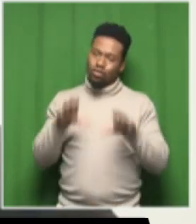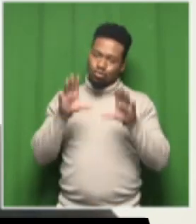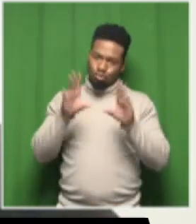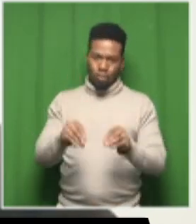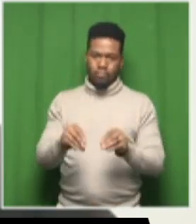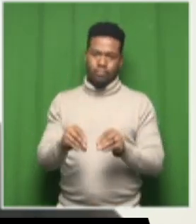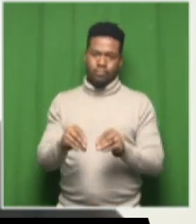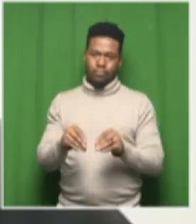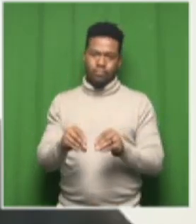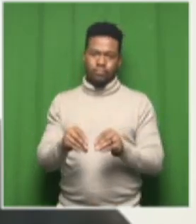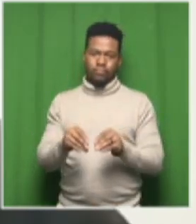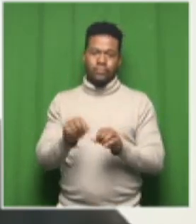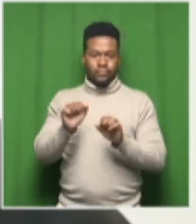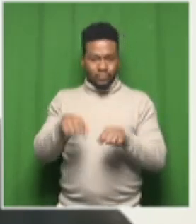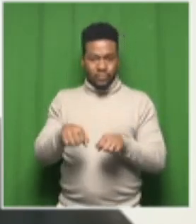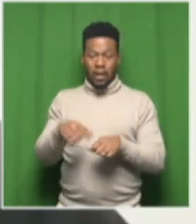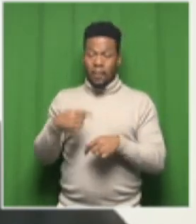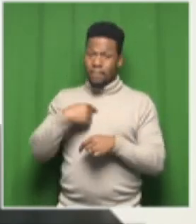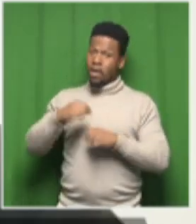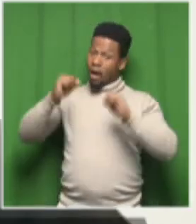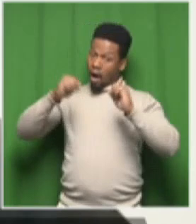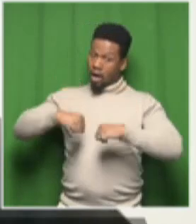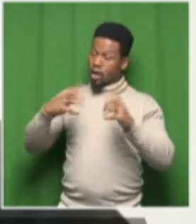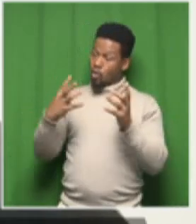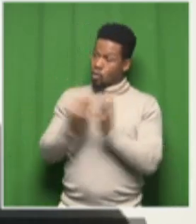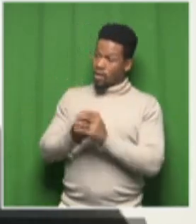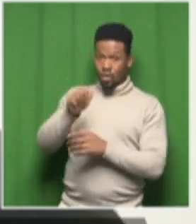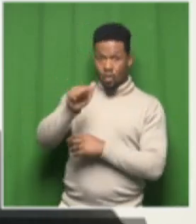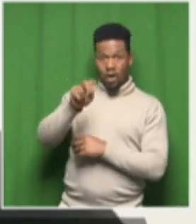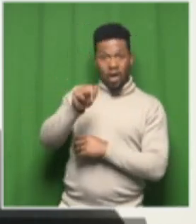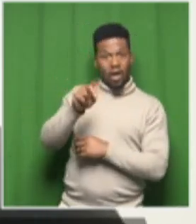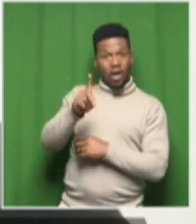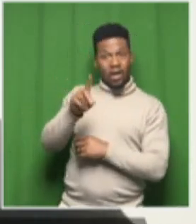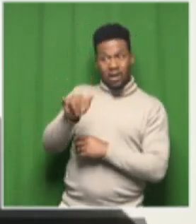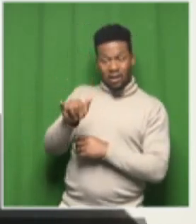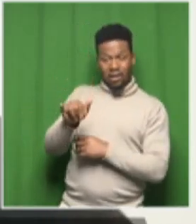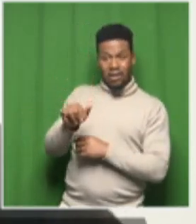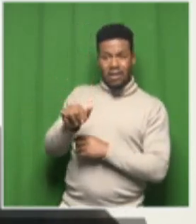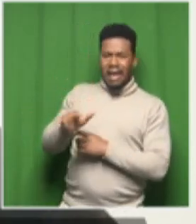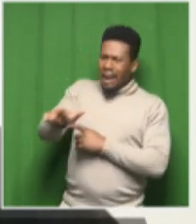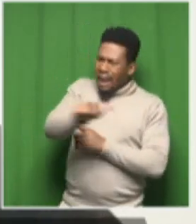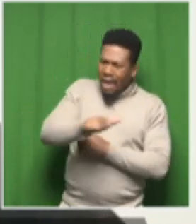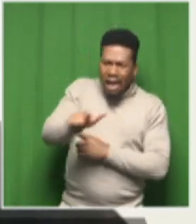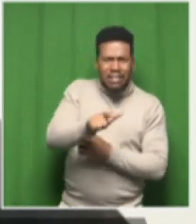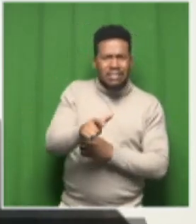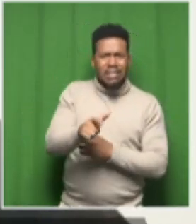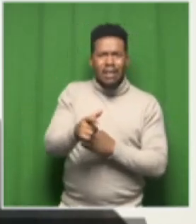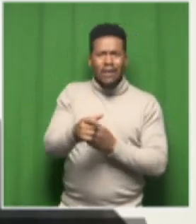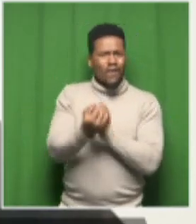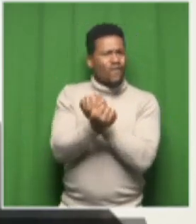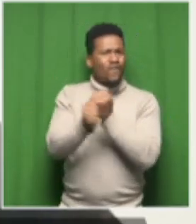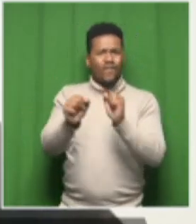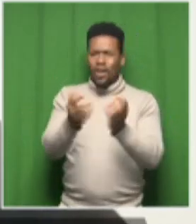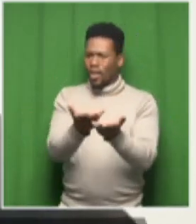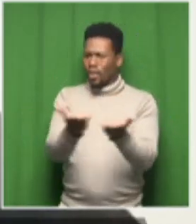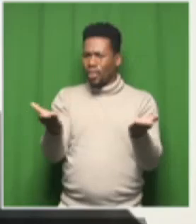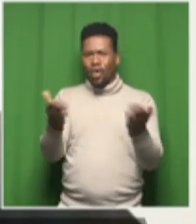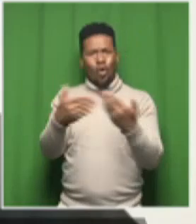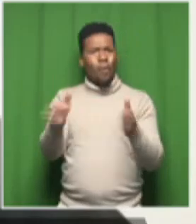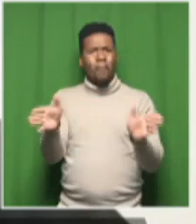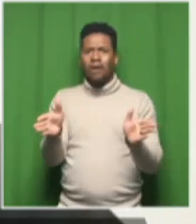open land. I also agree with Eddie. There's an open land, especially in rural areas, that is not